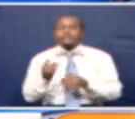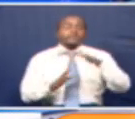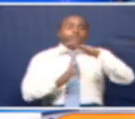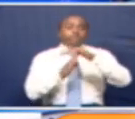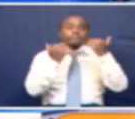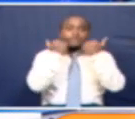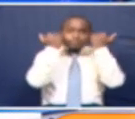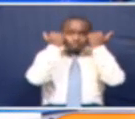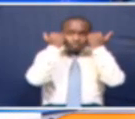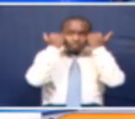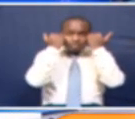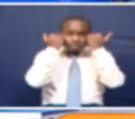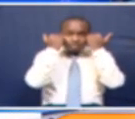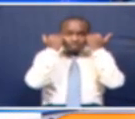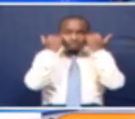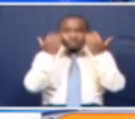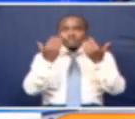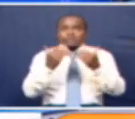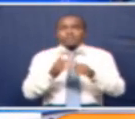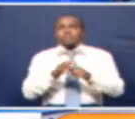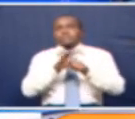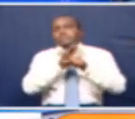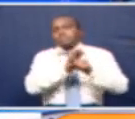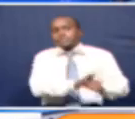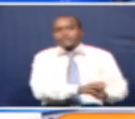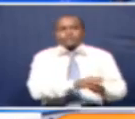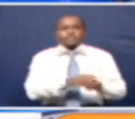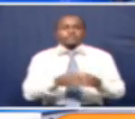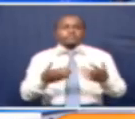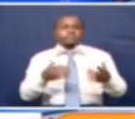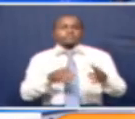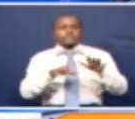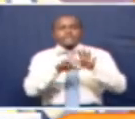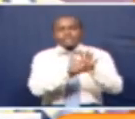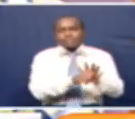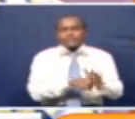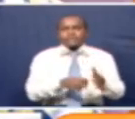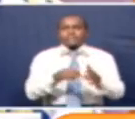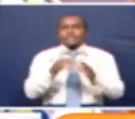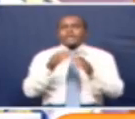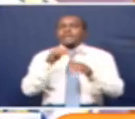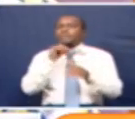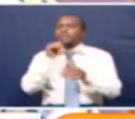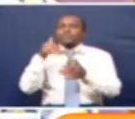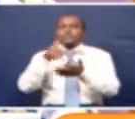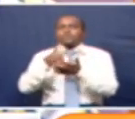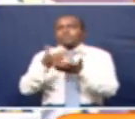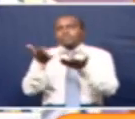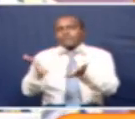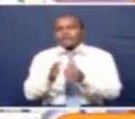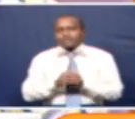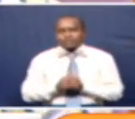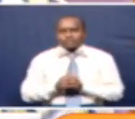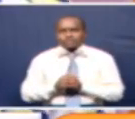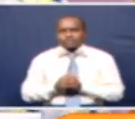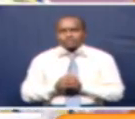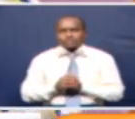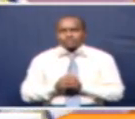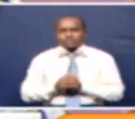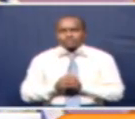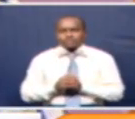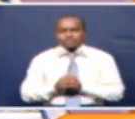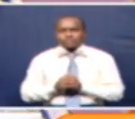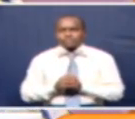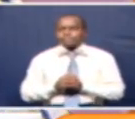Supreme Court was under duress when you have not even taken part in the election of 26. So, but